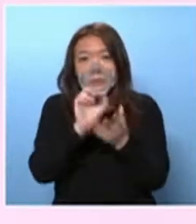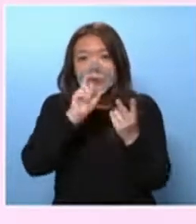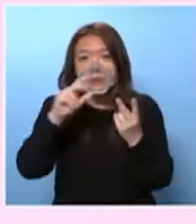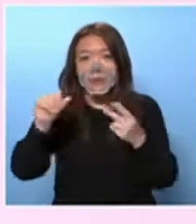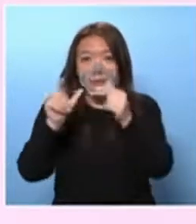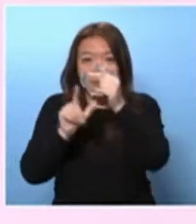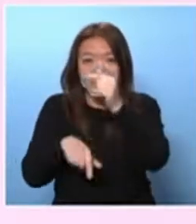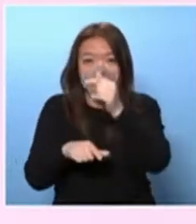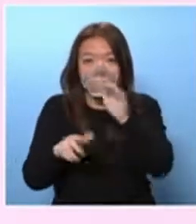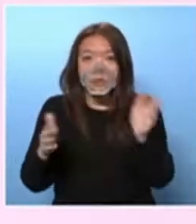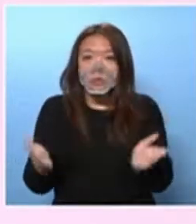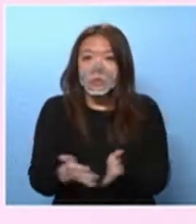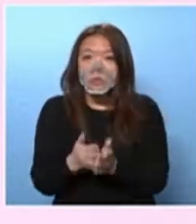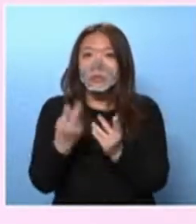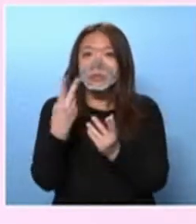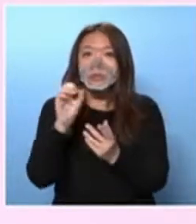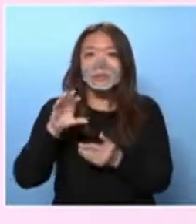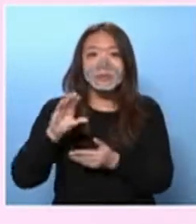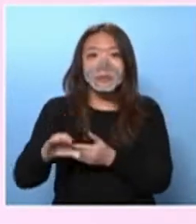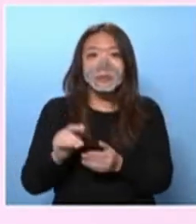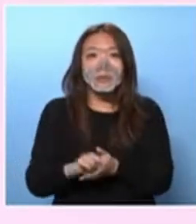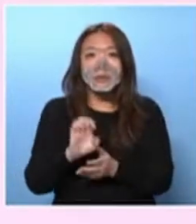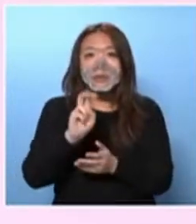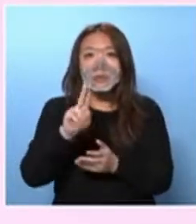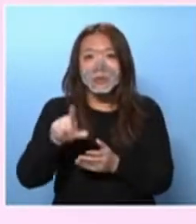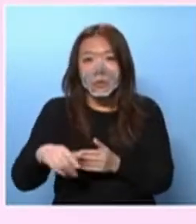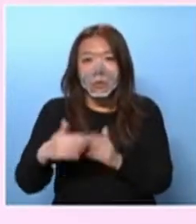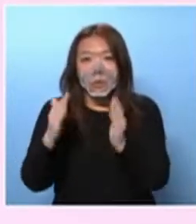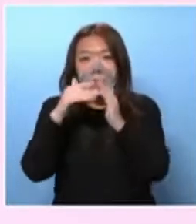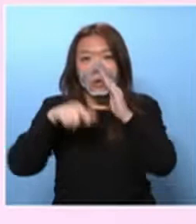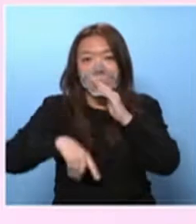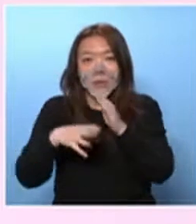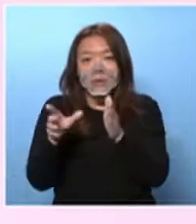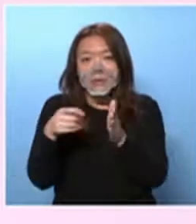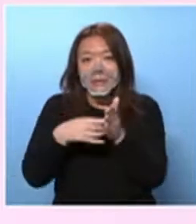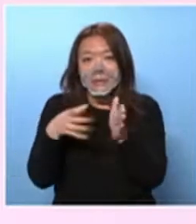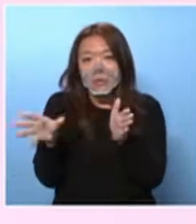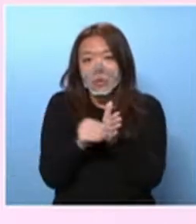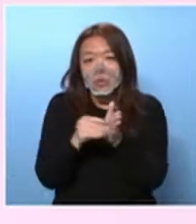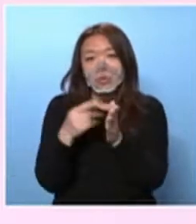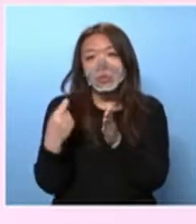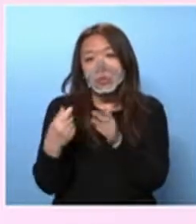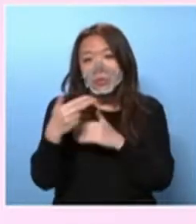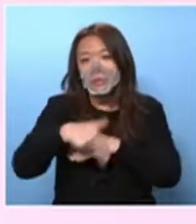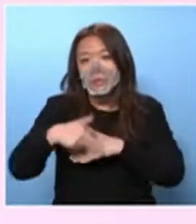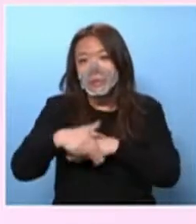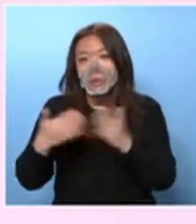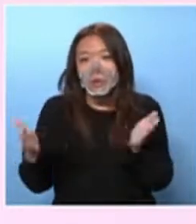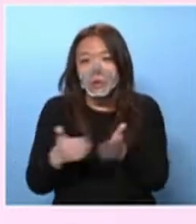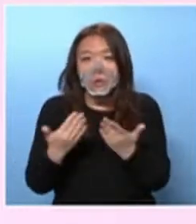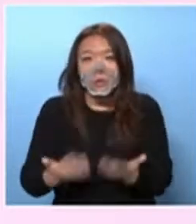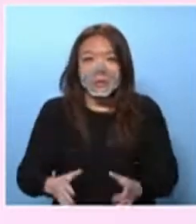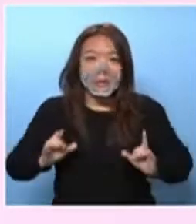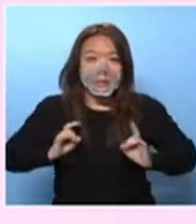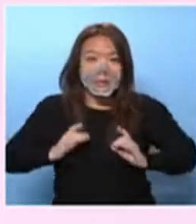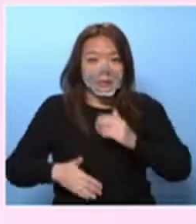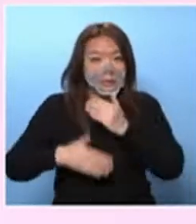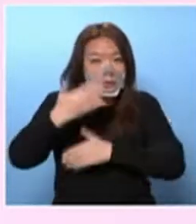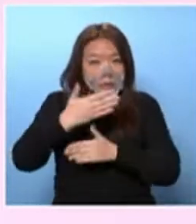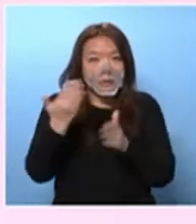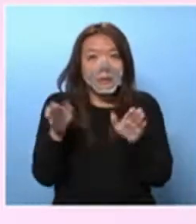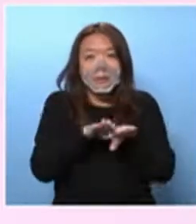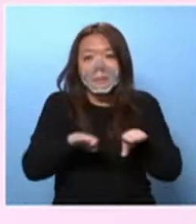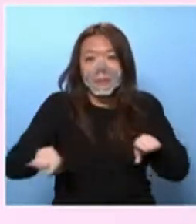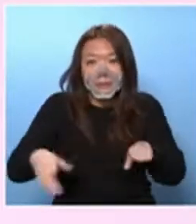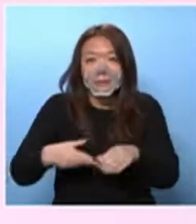Charging facilities for electric vehicles. The government launched the $2 billion EV charging at home subsidy scheme in October 2020